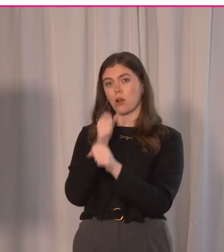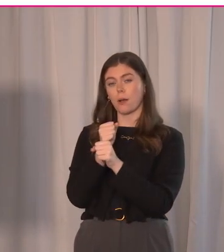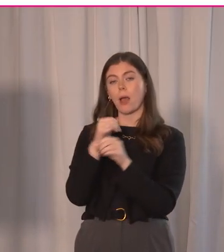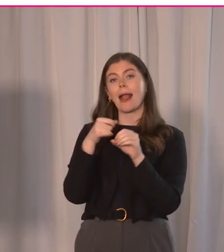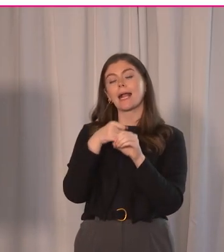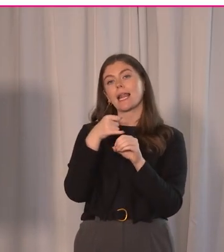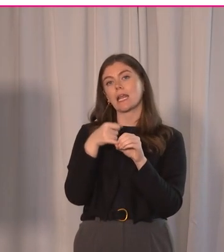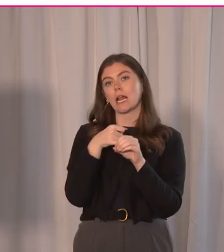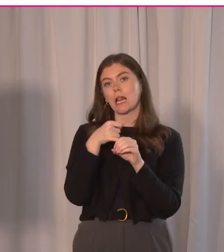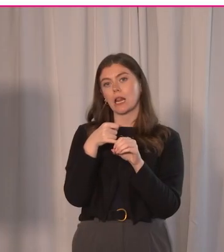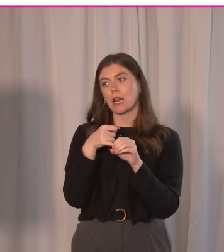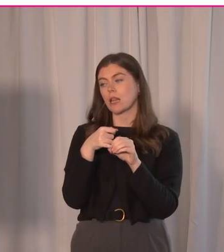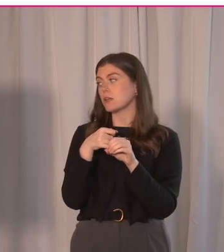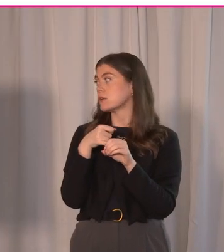clinical